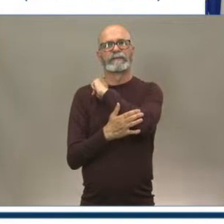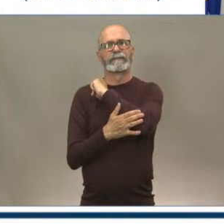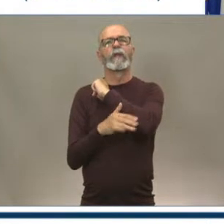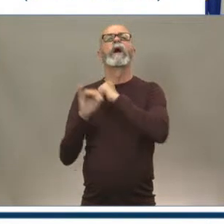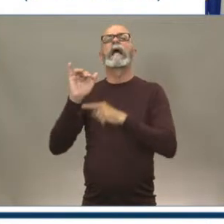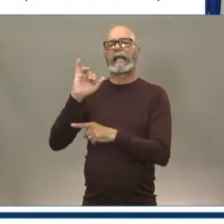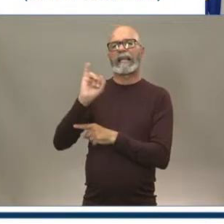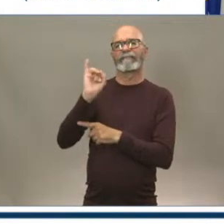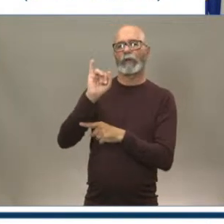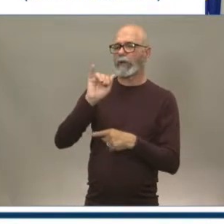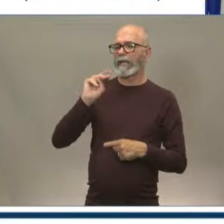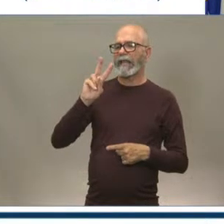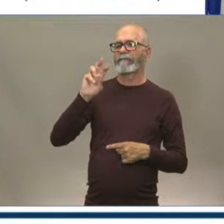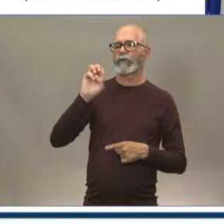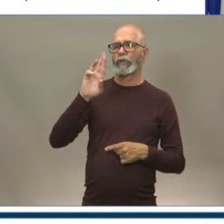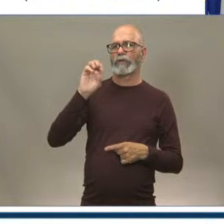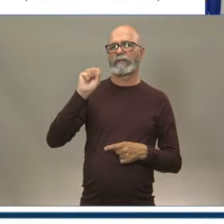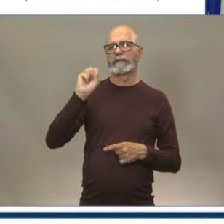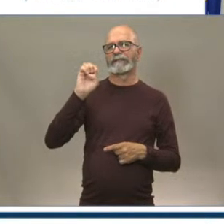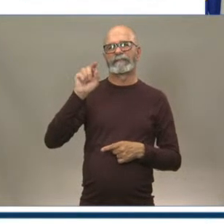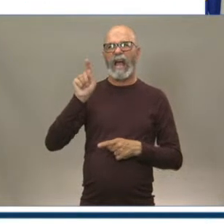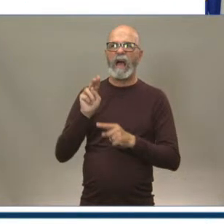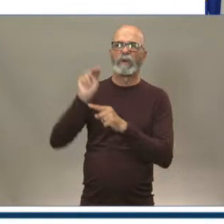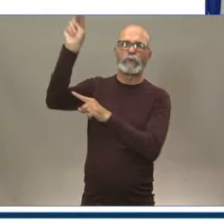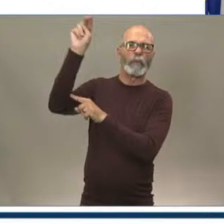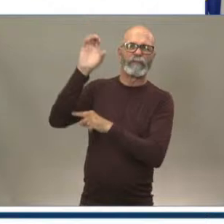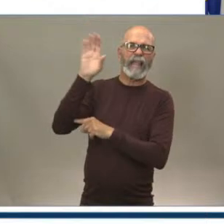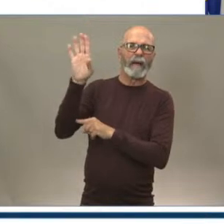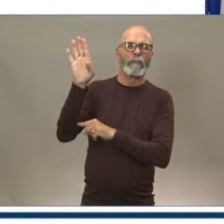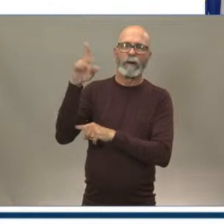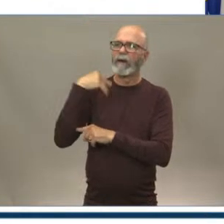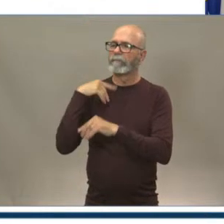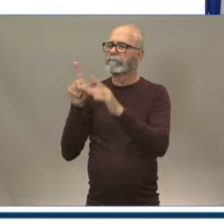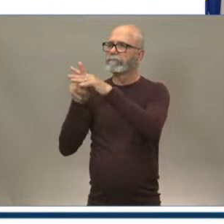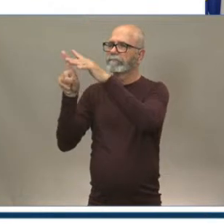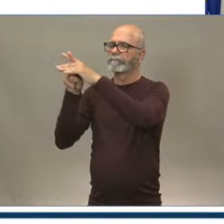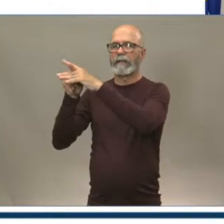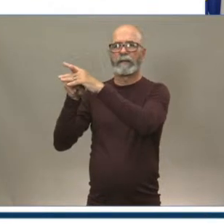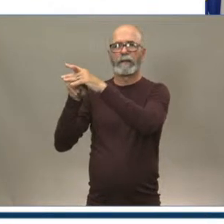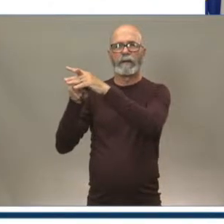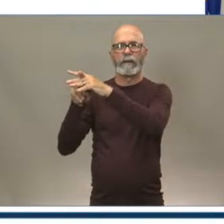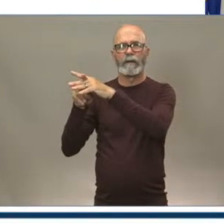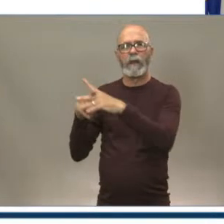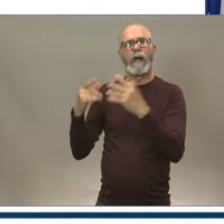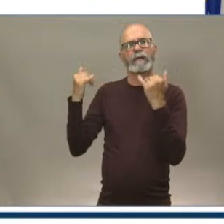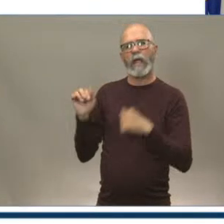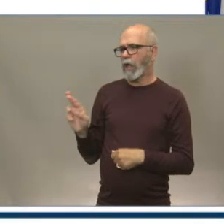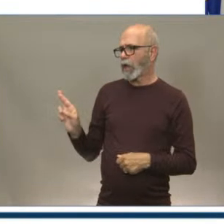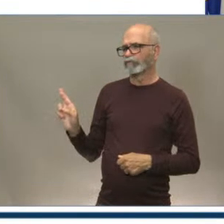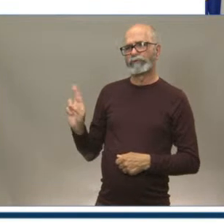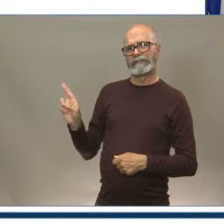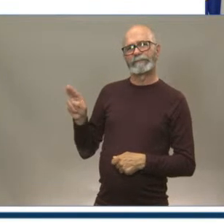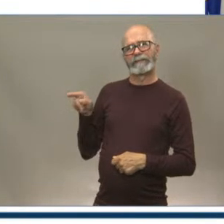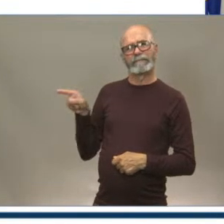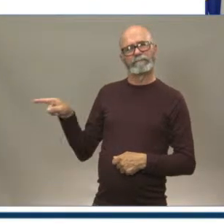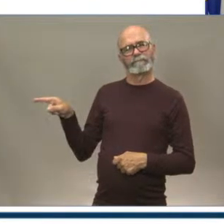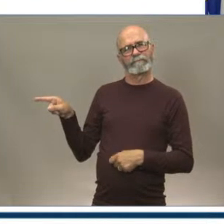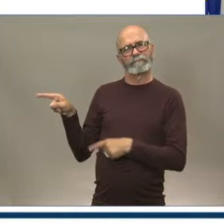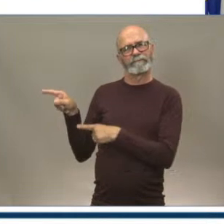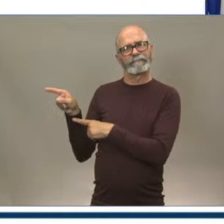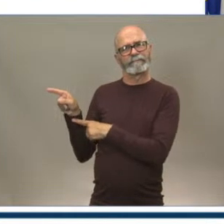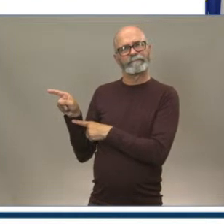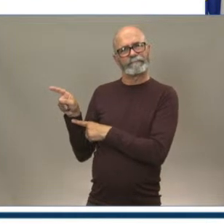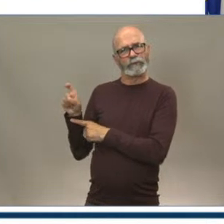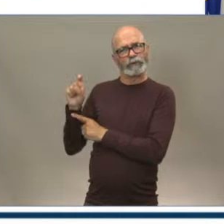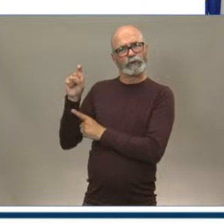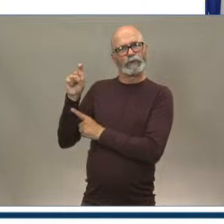Board, nothing specific to Richmond County. Don't the people of Richmond County deserve to know, like the school community in Port Hawkesbury, if there have been cases so they